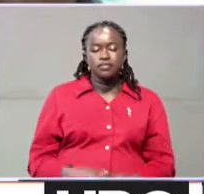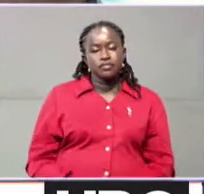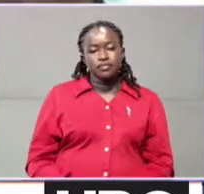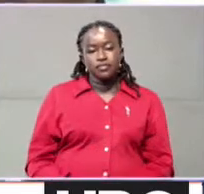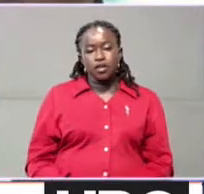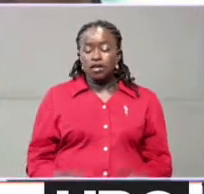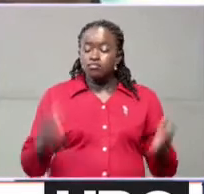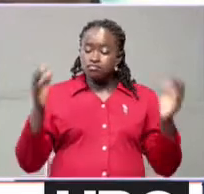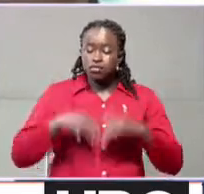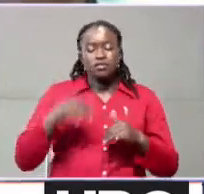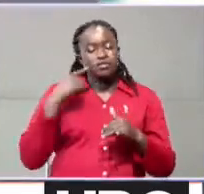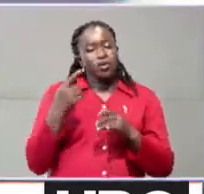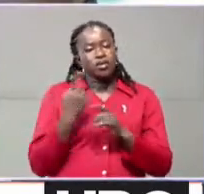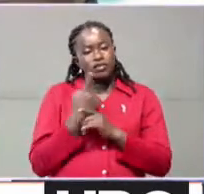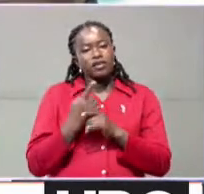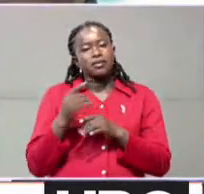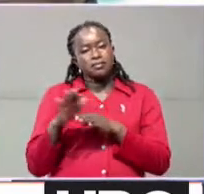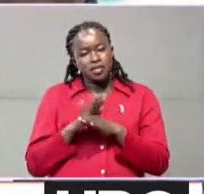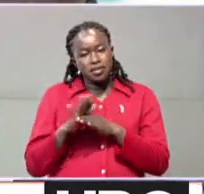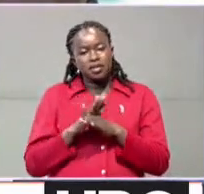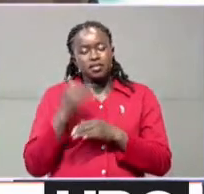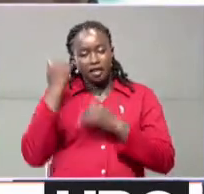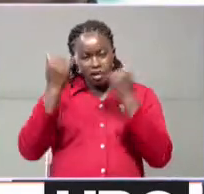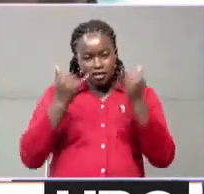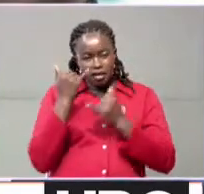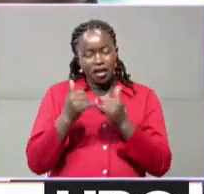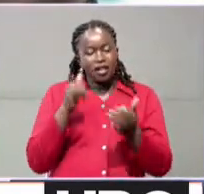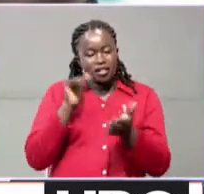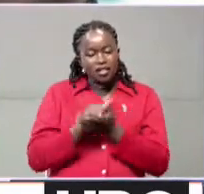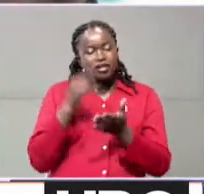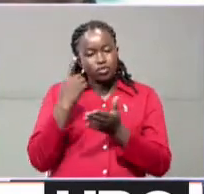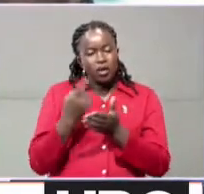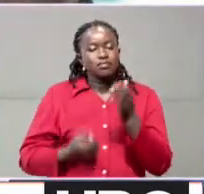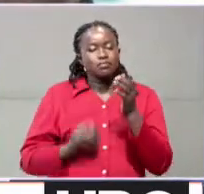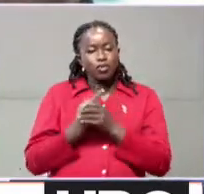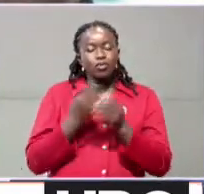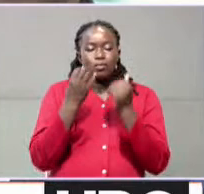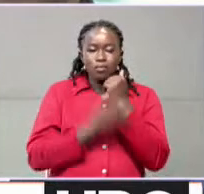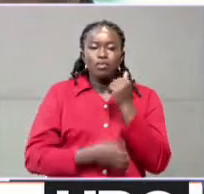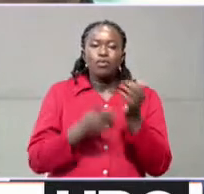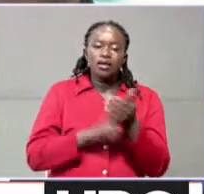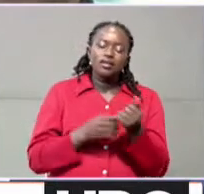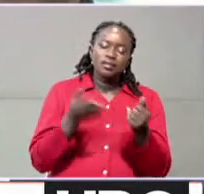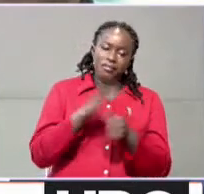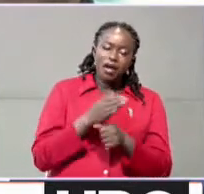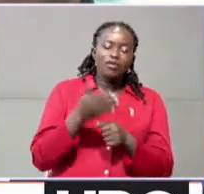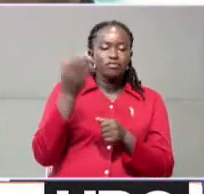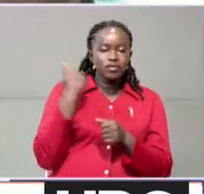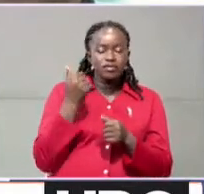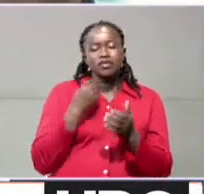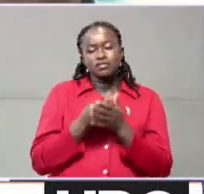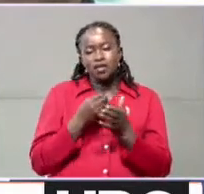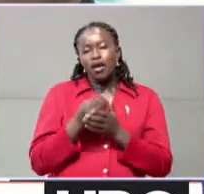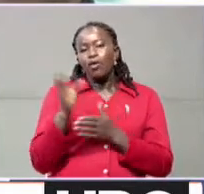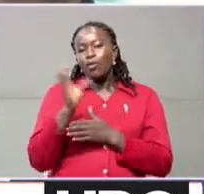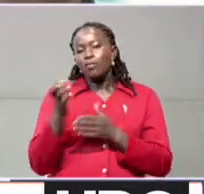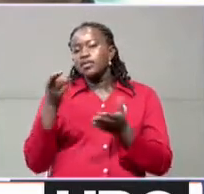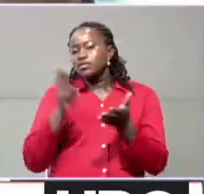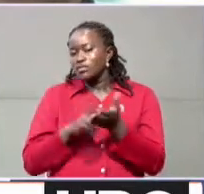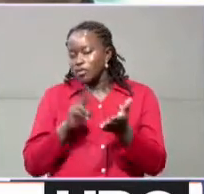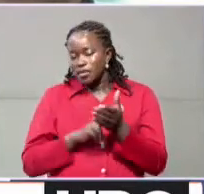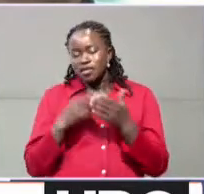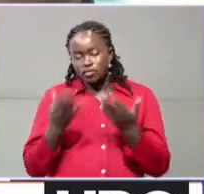of the enterprises this is one of the causes of poor recovery of previous funds committee recommendation